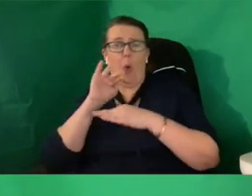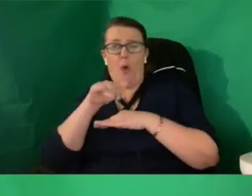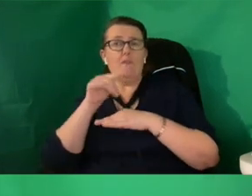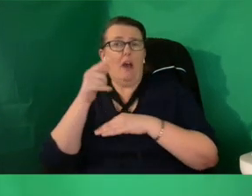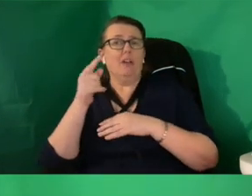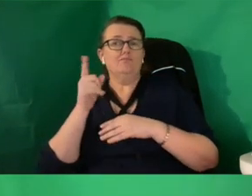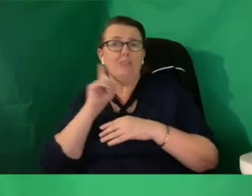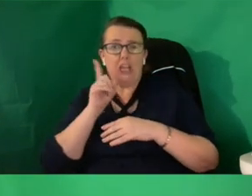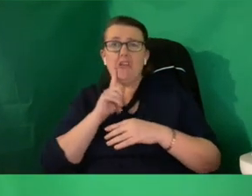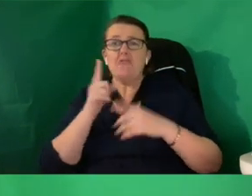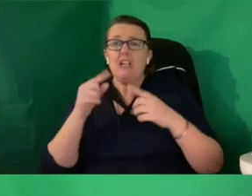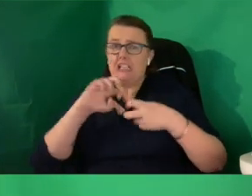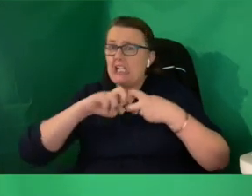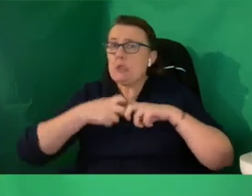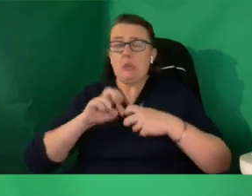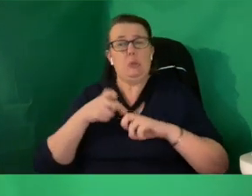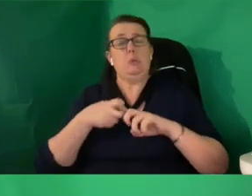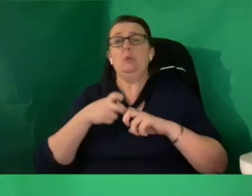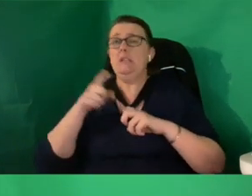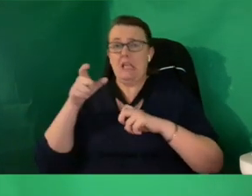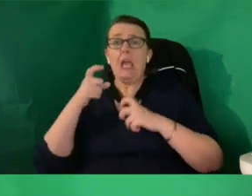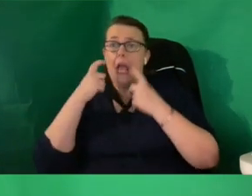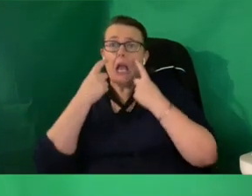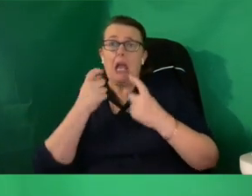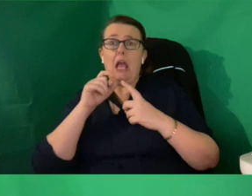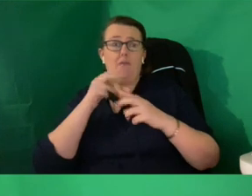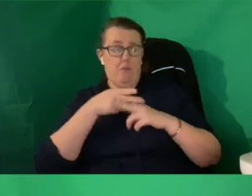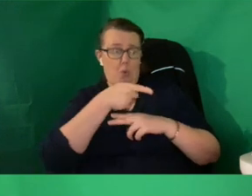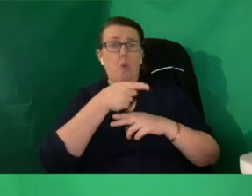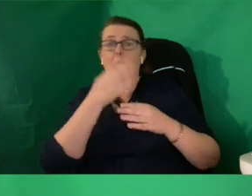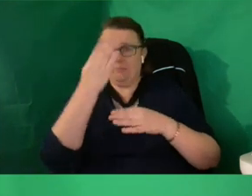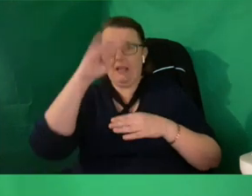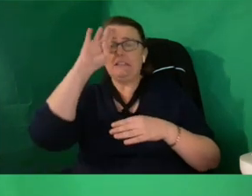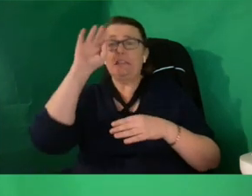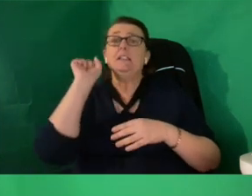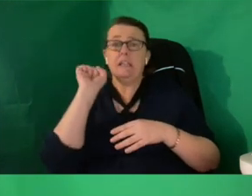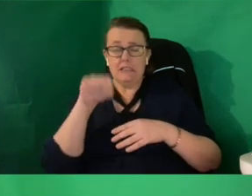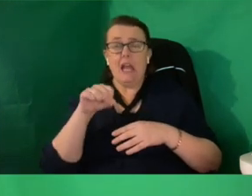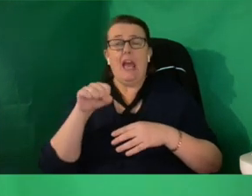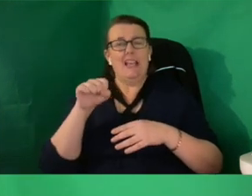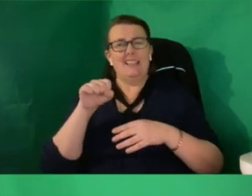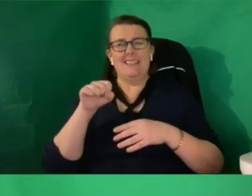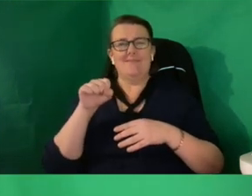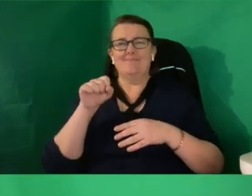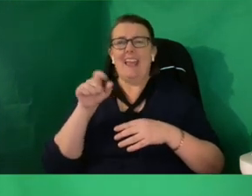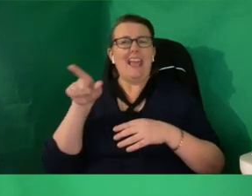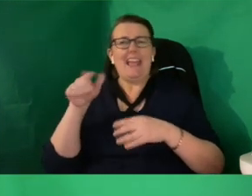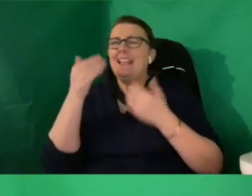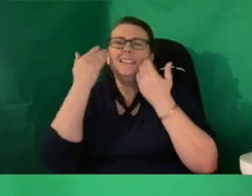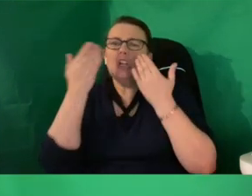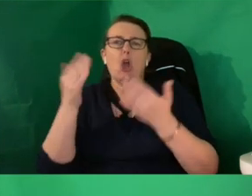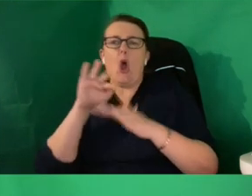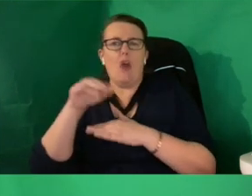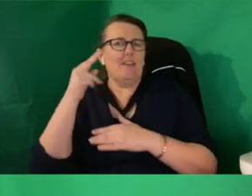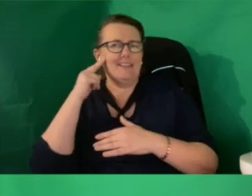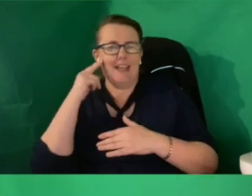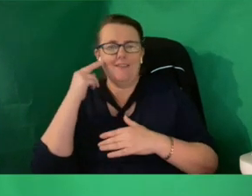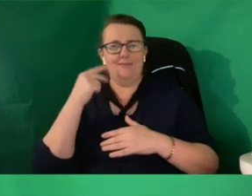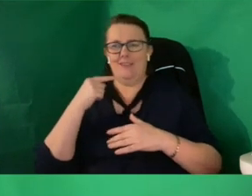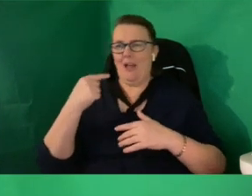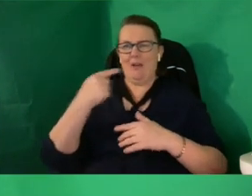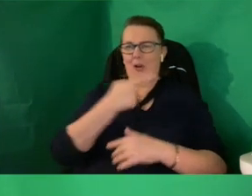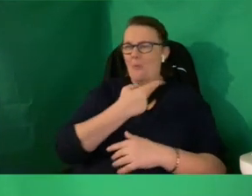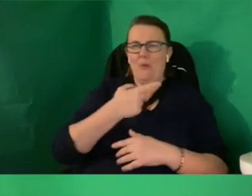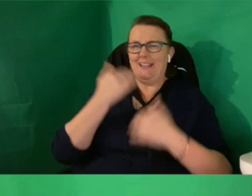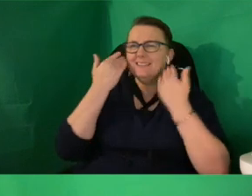caring perspective, and he delivered from the best of his knowledge. You can't know what you don't